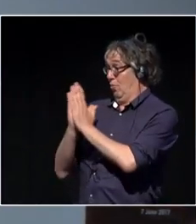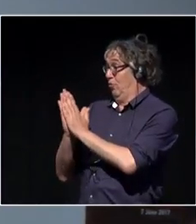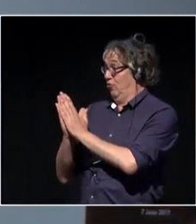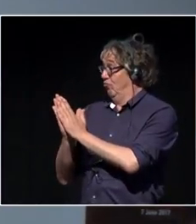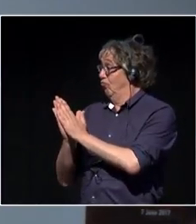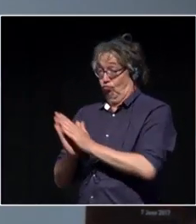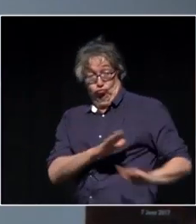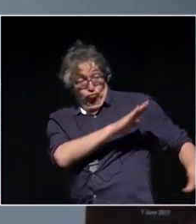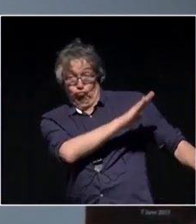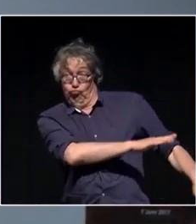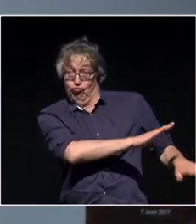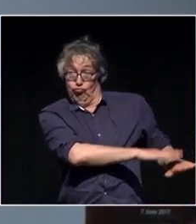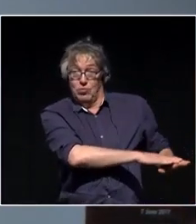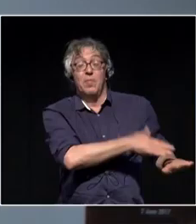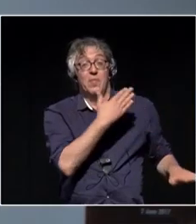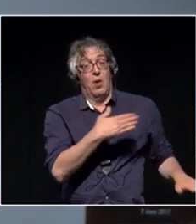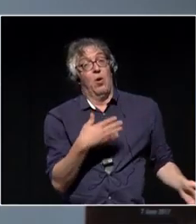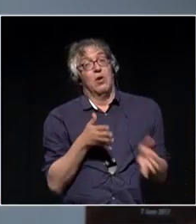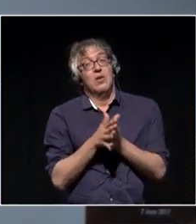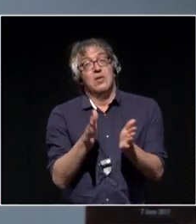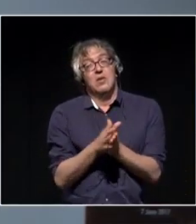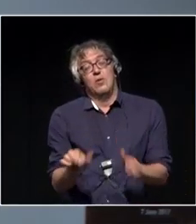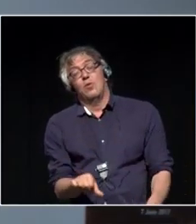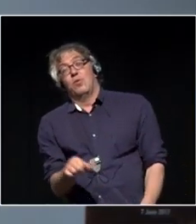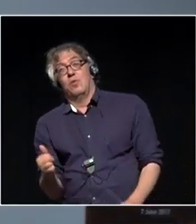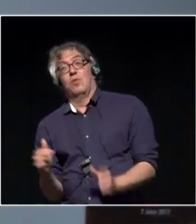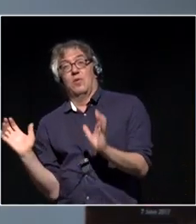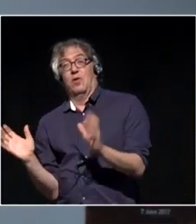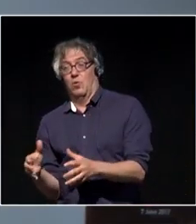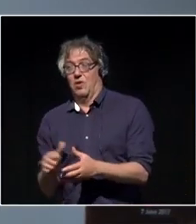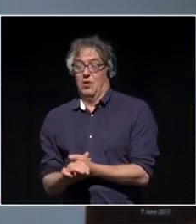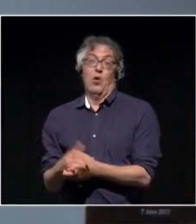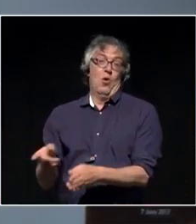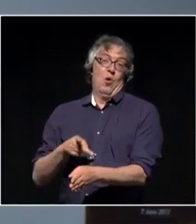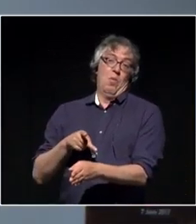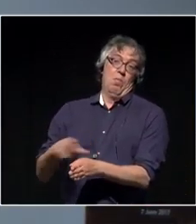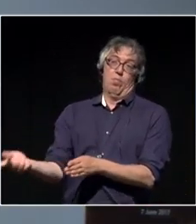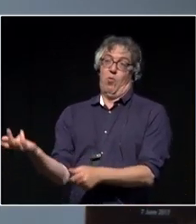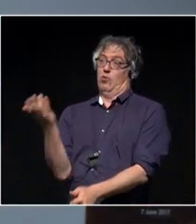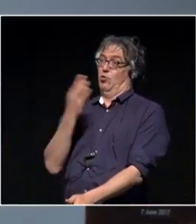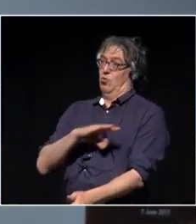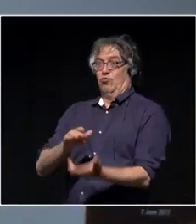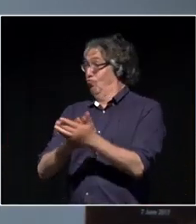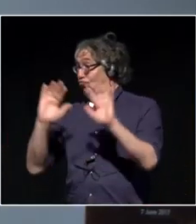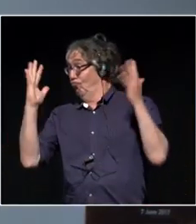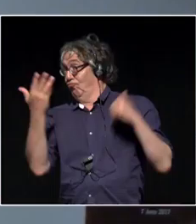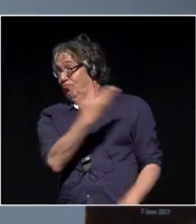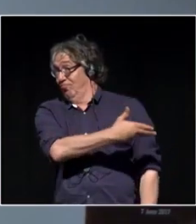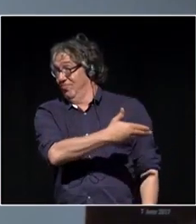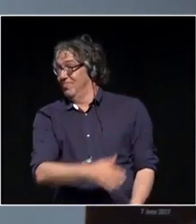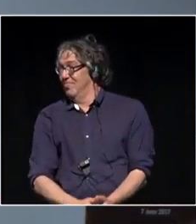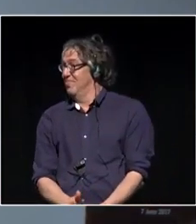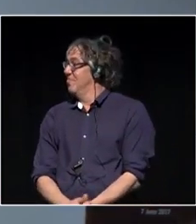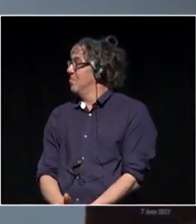on stage while we continue with the rest of the category, with the professionals? Applause for the winner. Thank you.